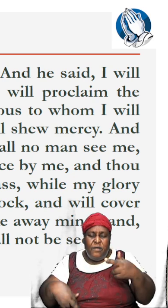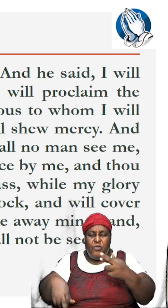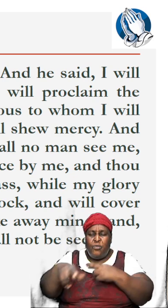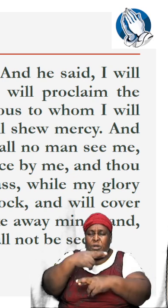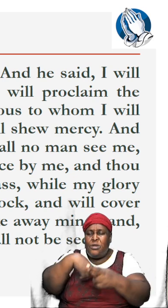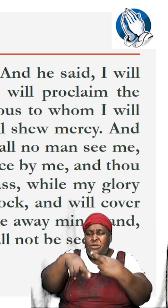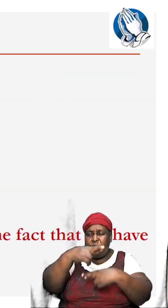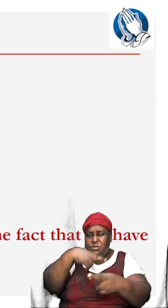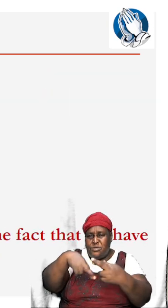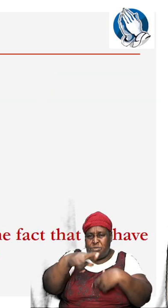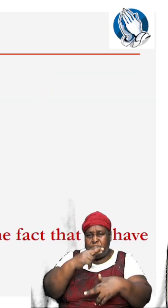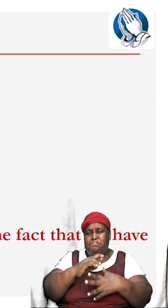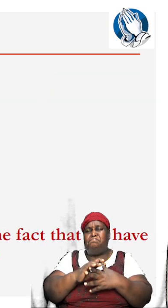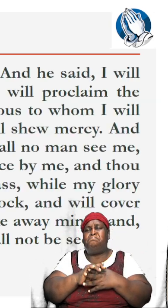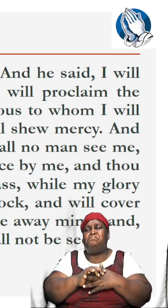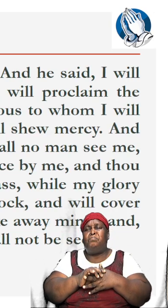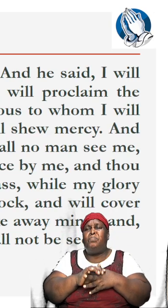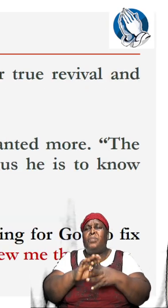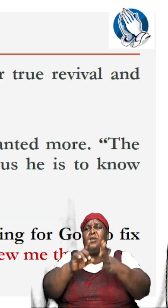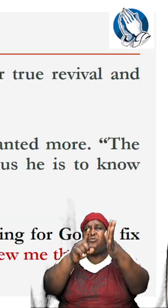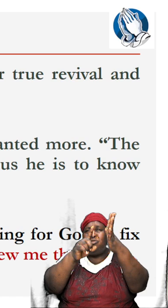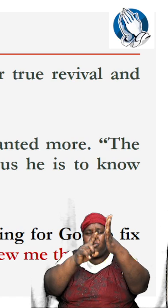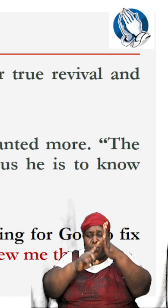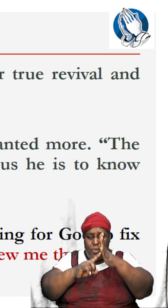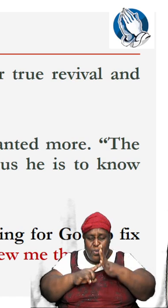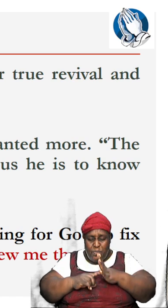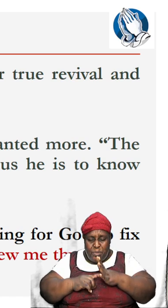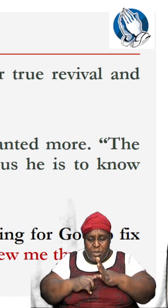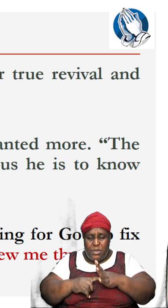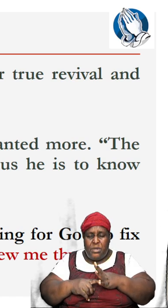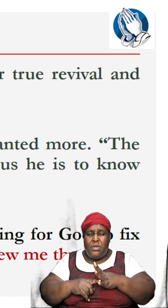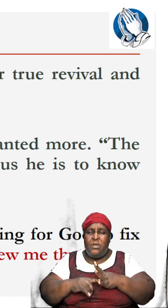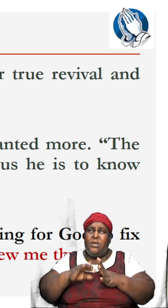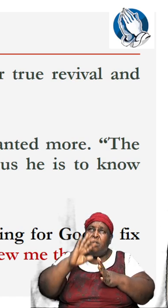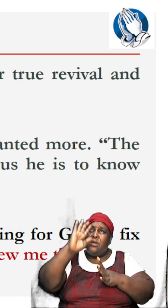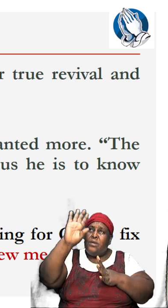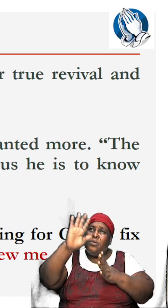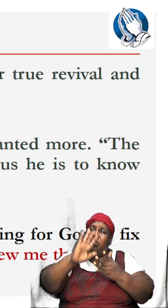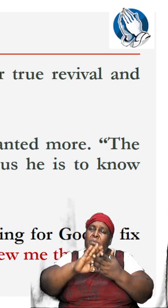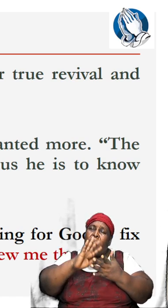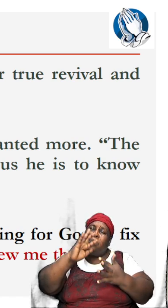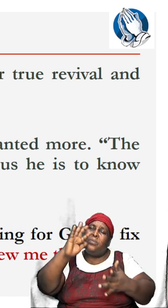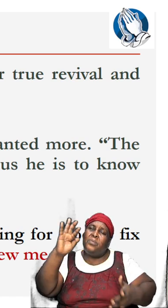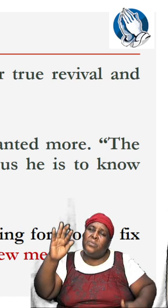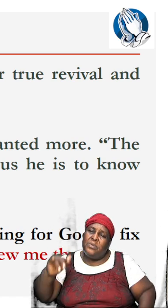relationship. Show me thy glory.